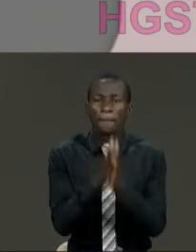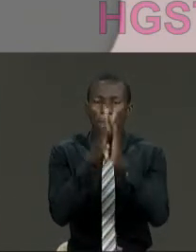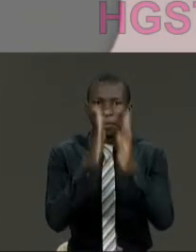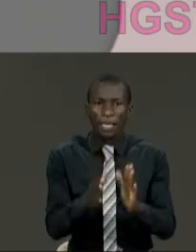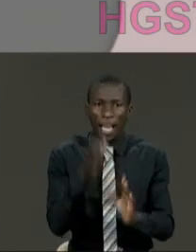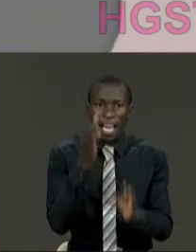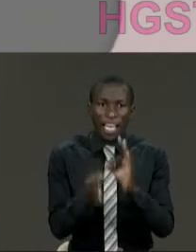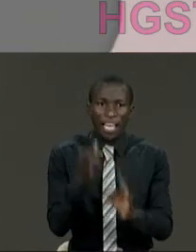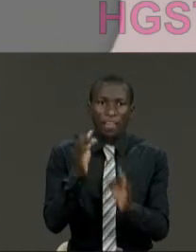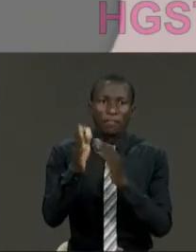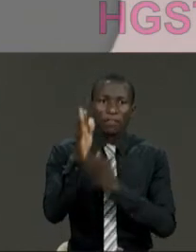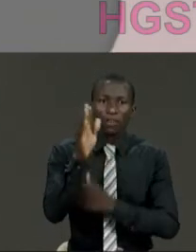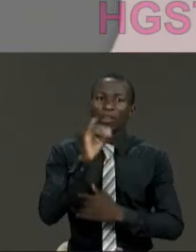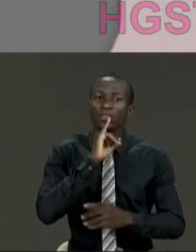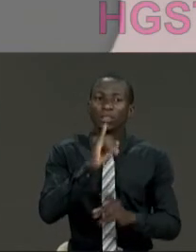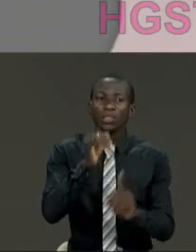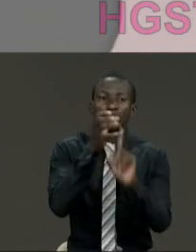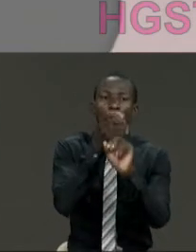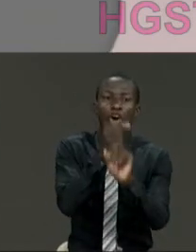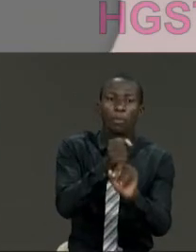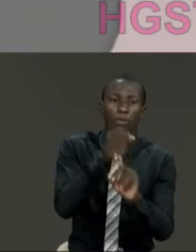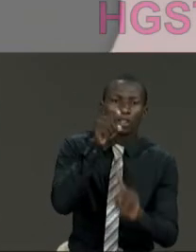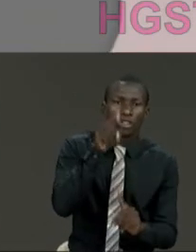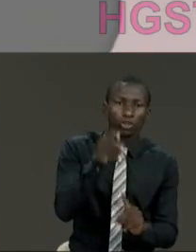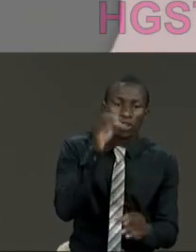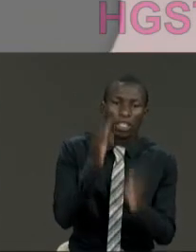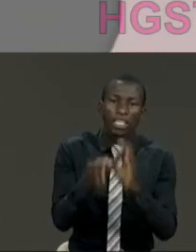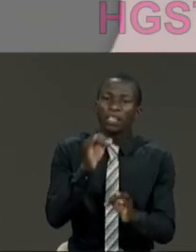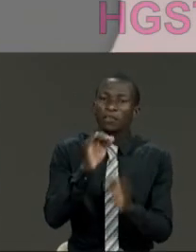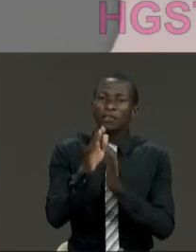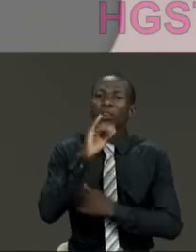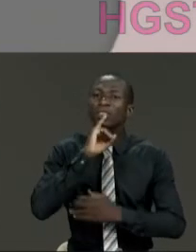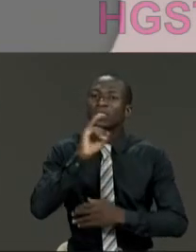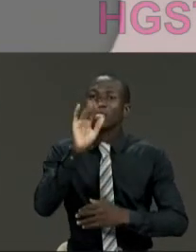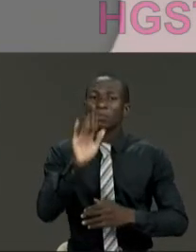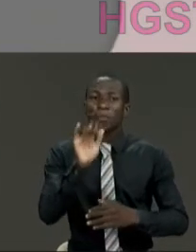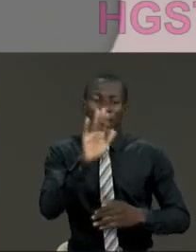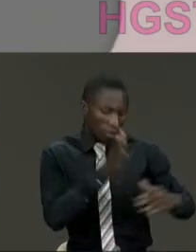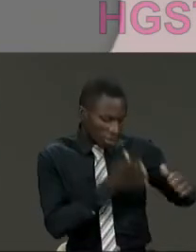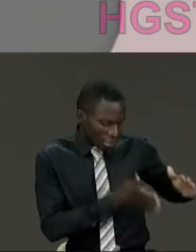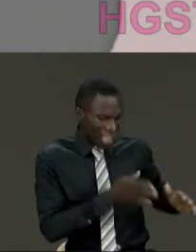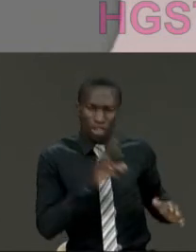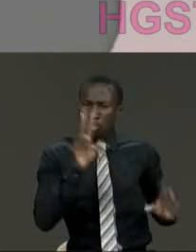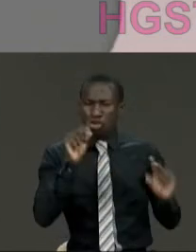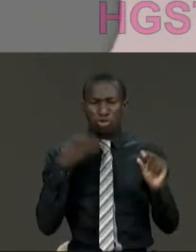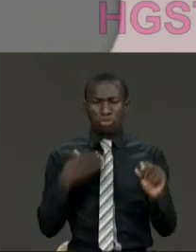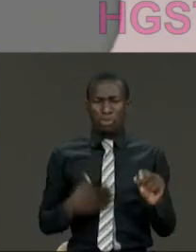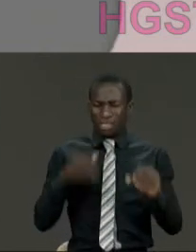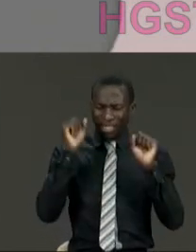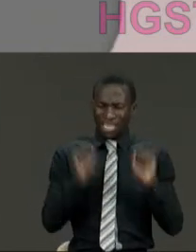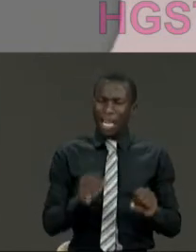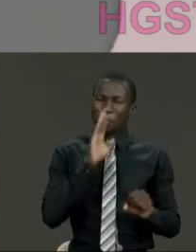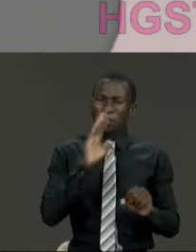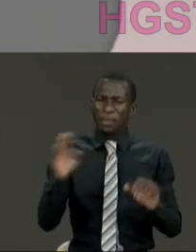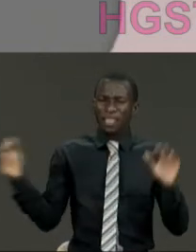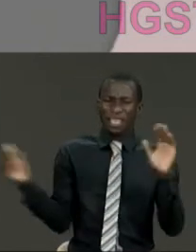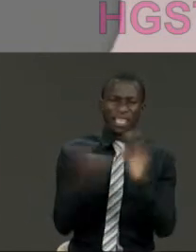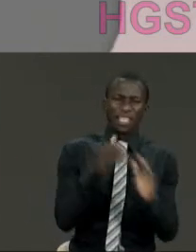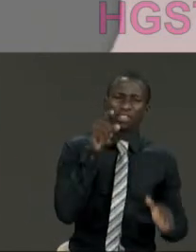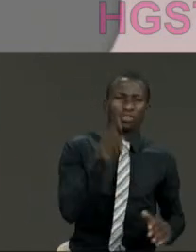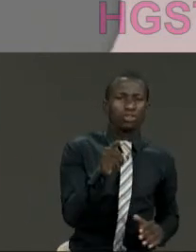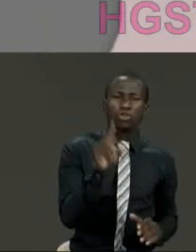you, if God is by your side, who can be against you? No demon, no principality,